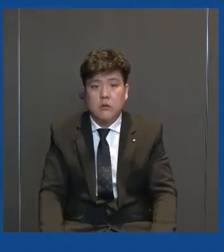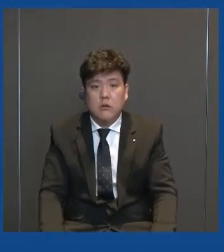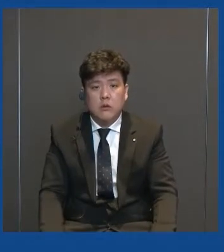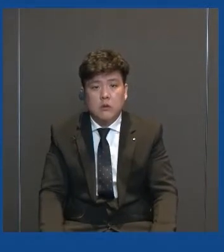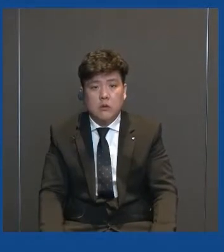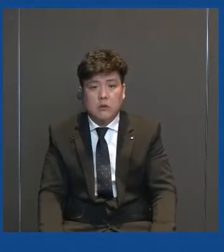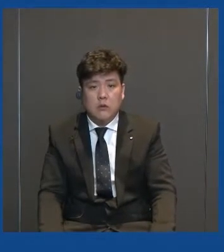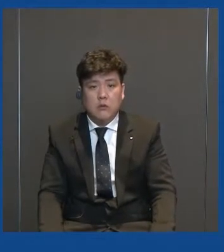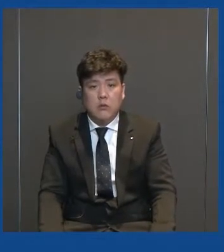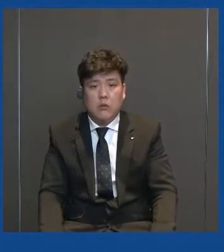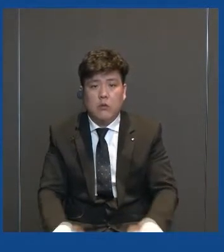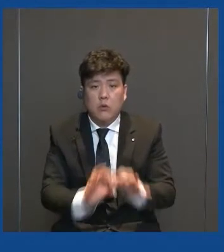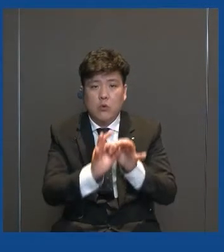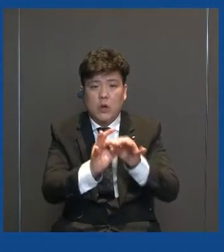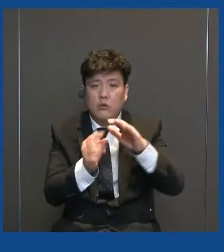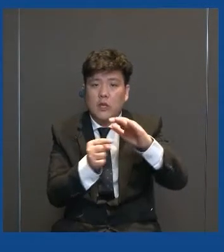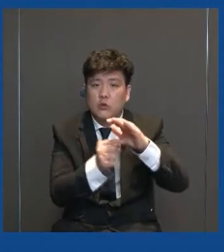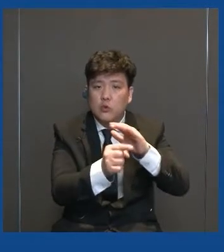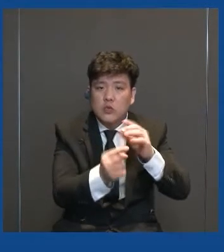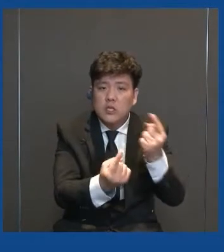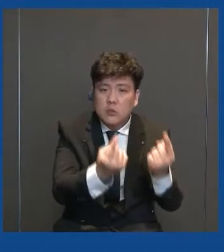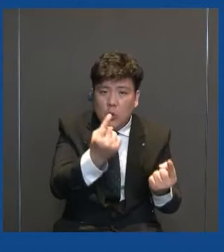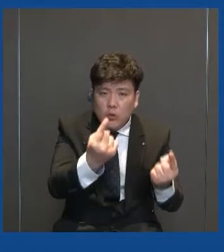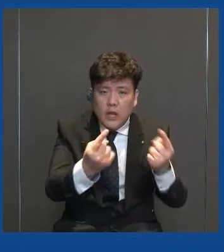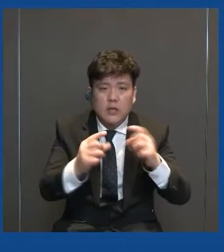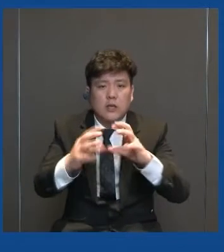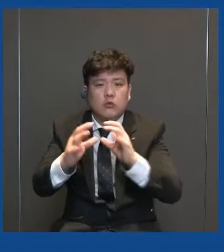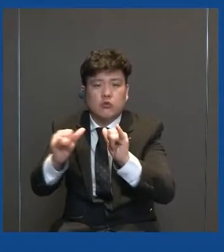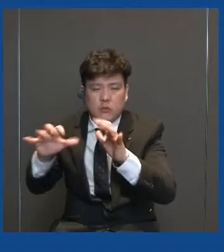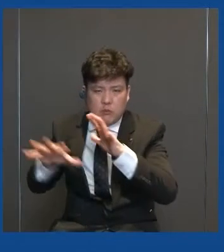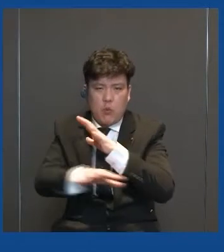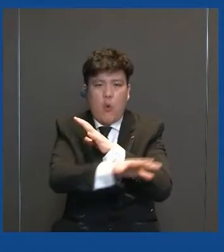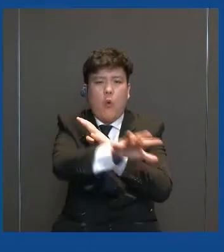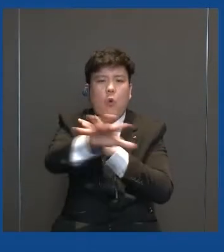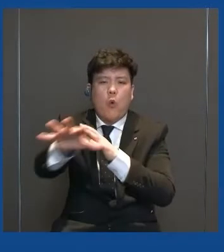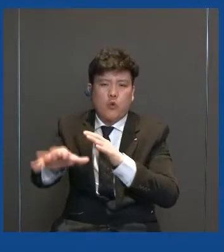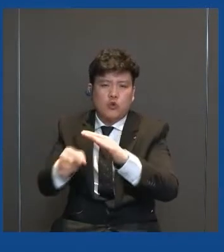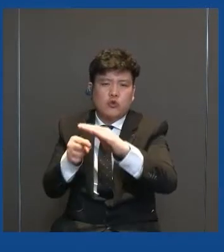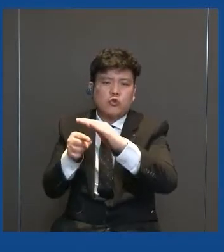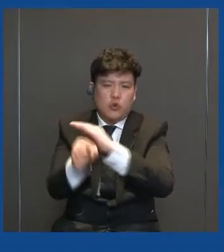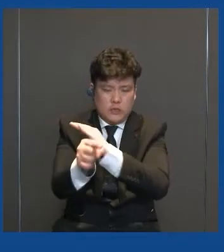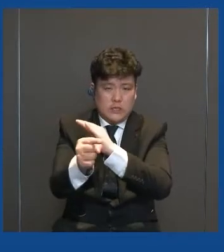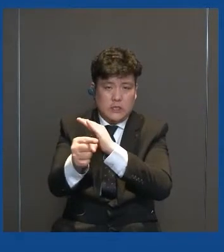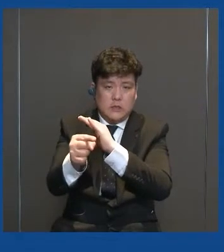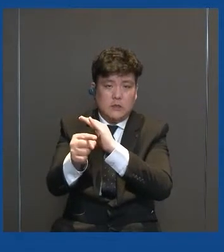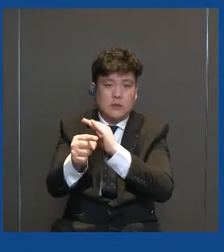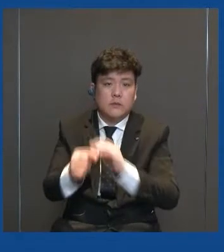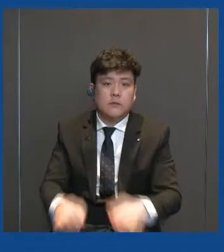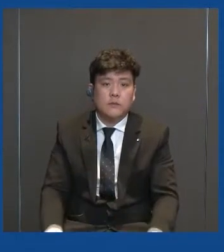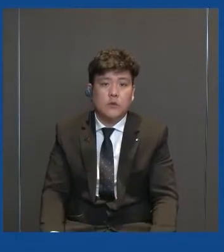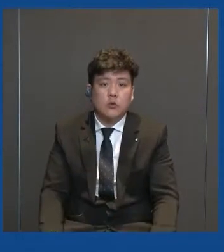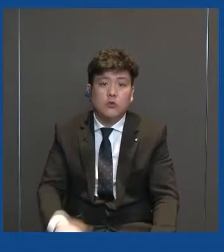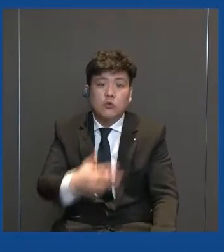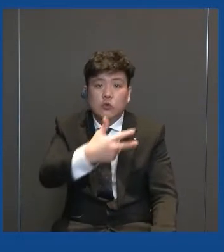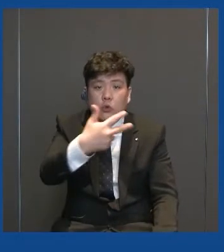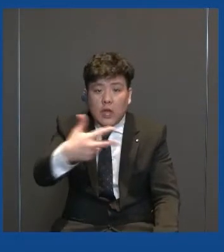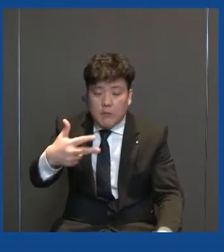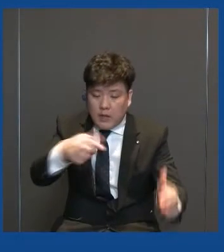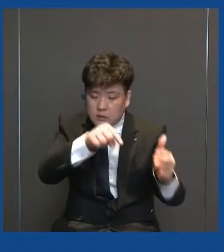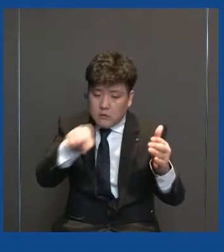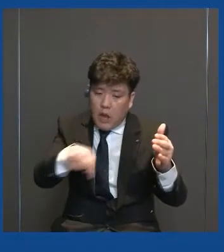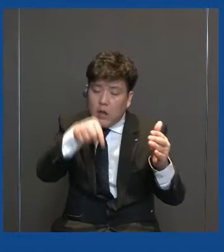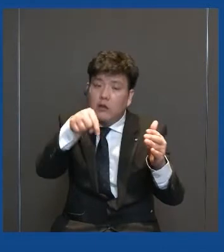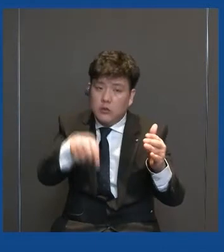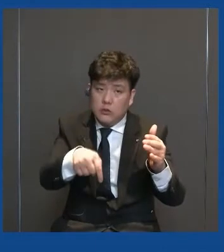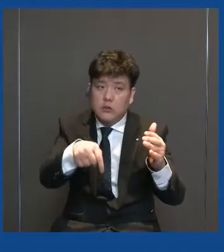countries introduced initiatives to meet older people's basic needs during the lockdown period and to mitigate the